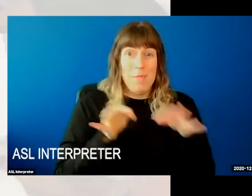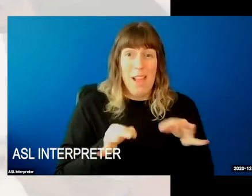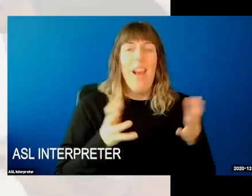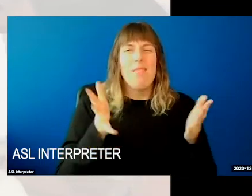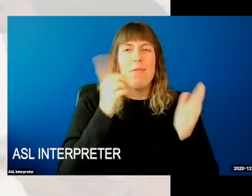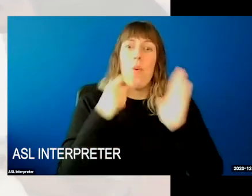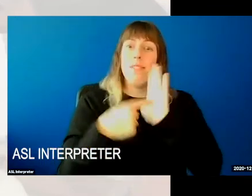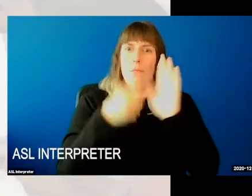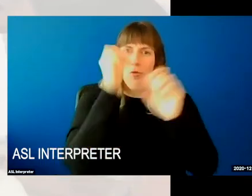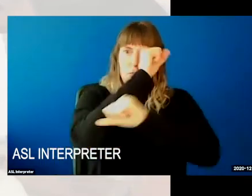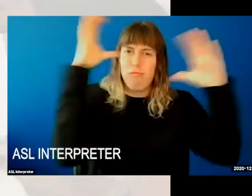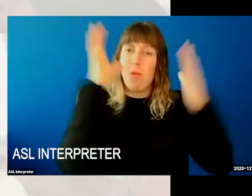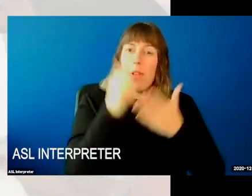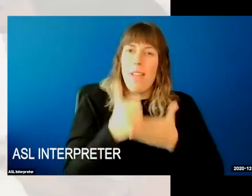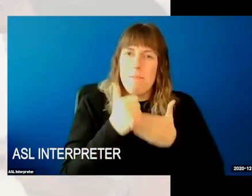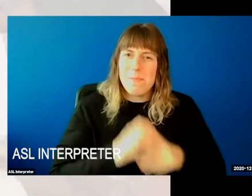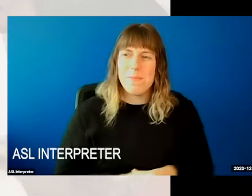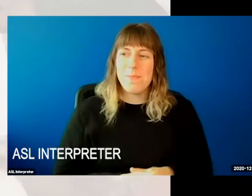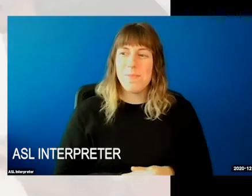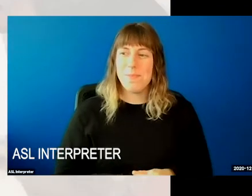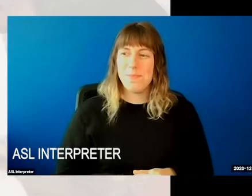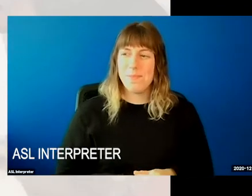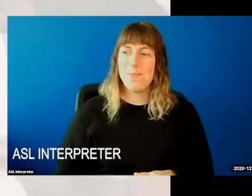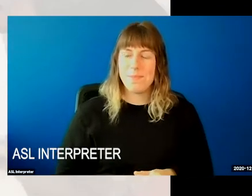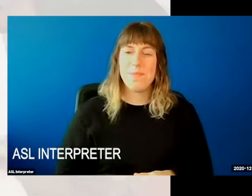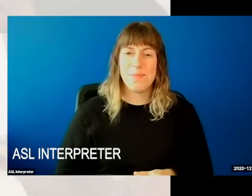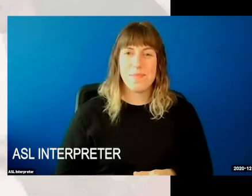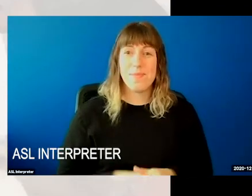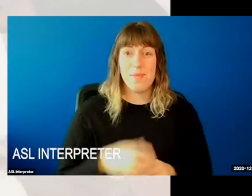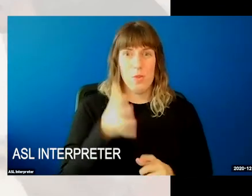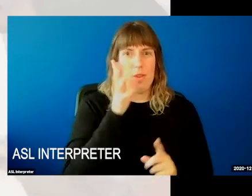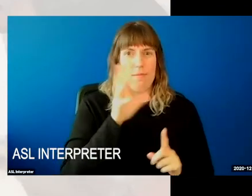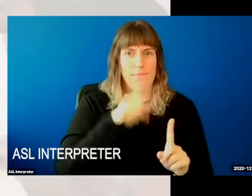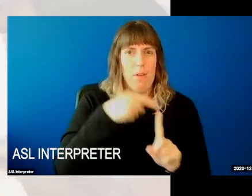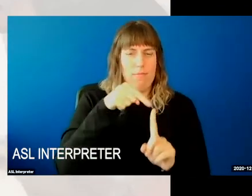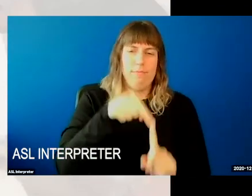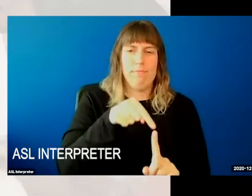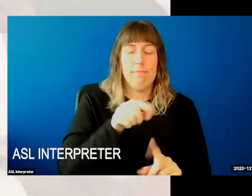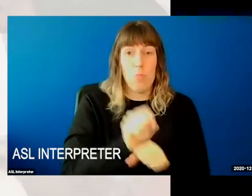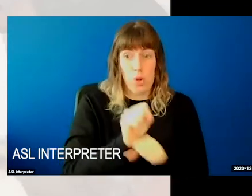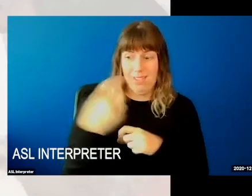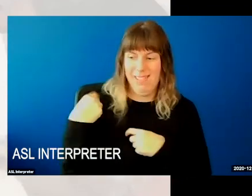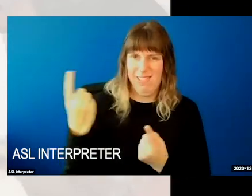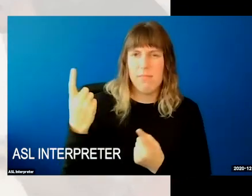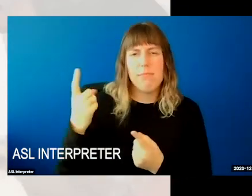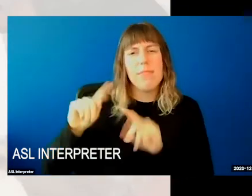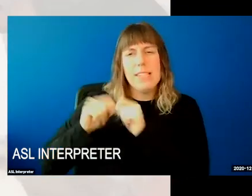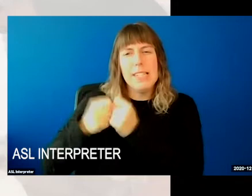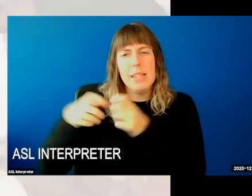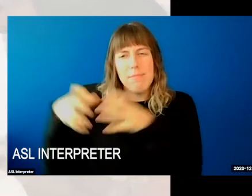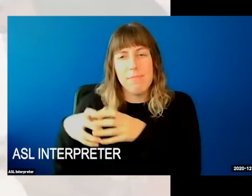give you an example. So I want to talk about some work that my colleagues and I have been doing over these last few years